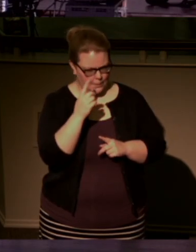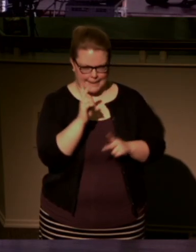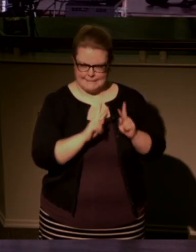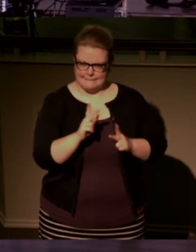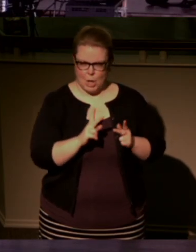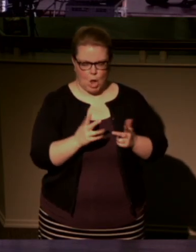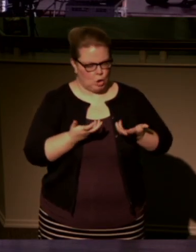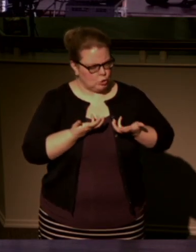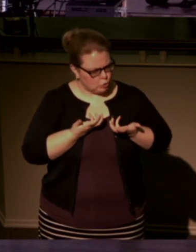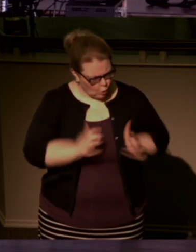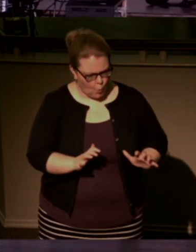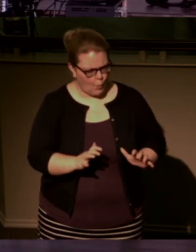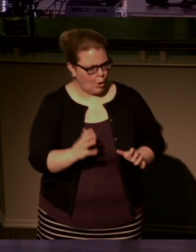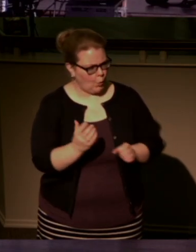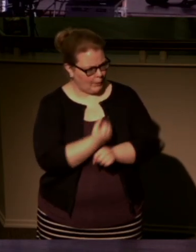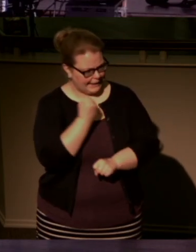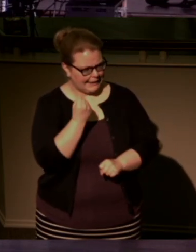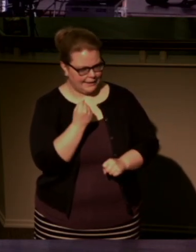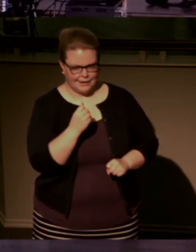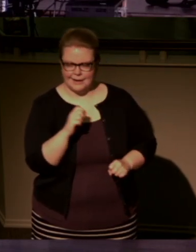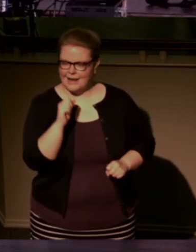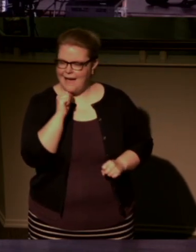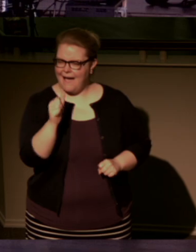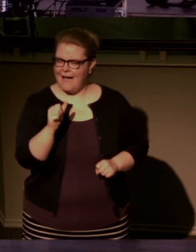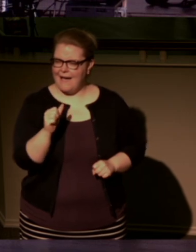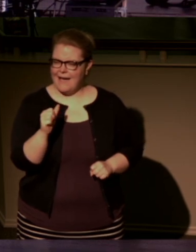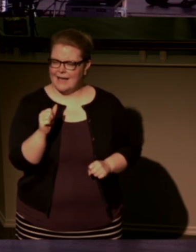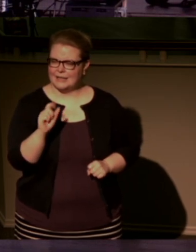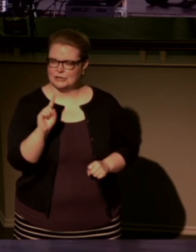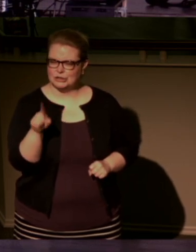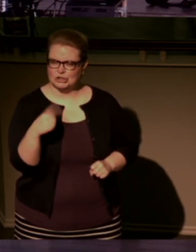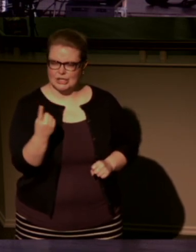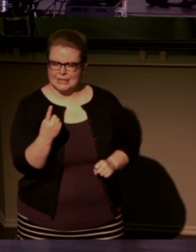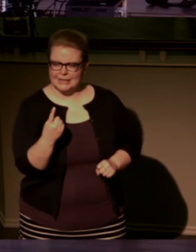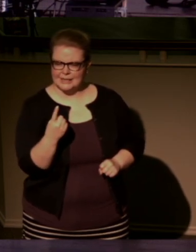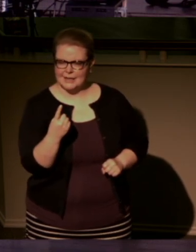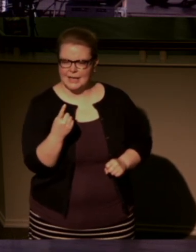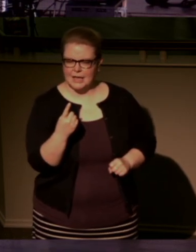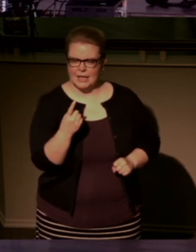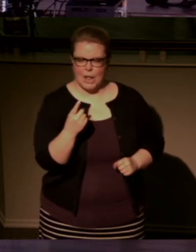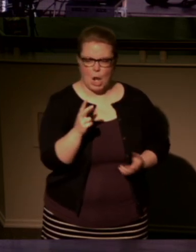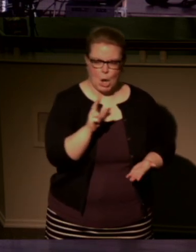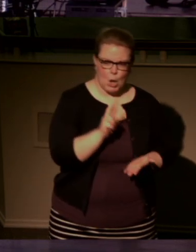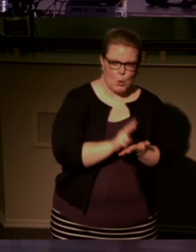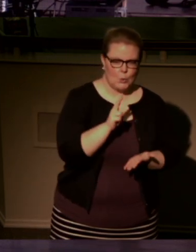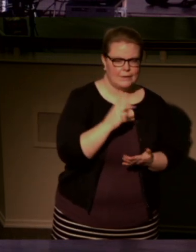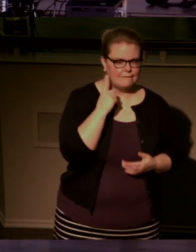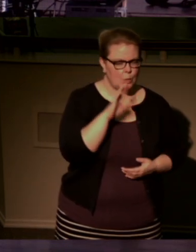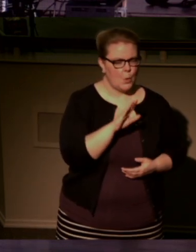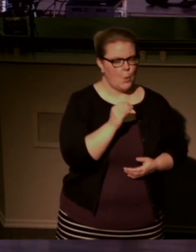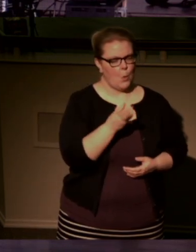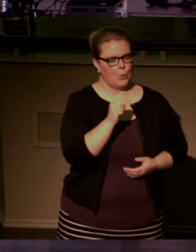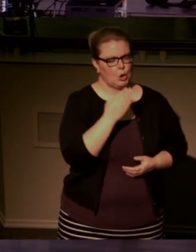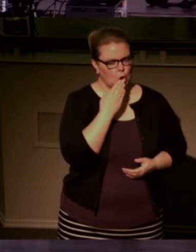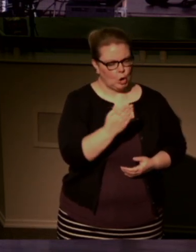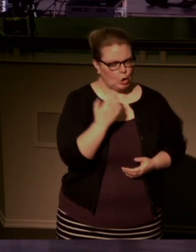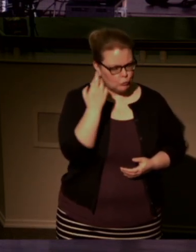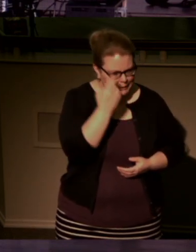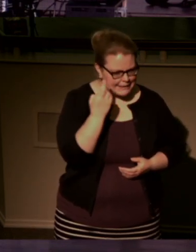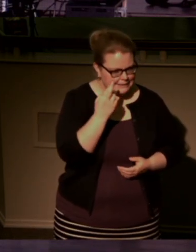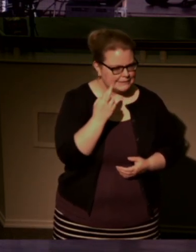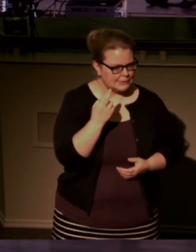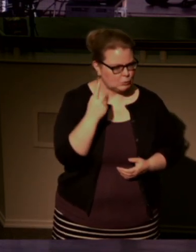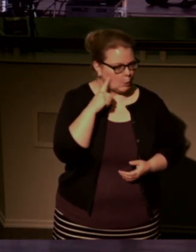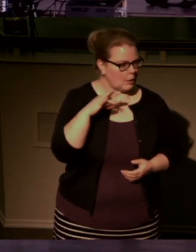win? Like, not just hijack themselves or their team for their own causes and thus get their own